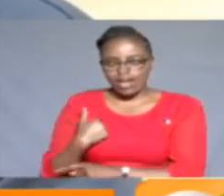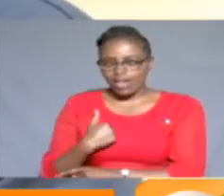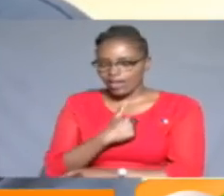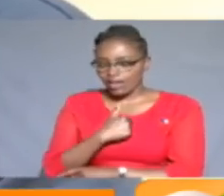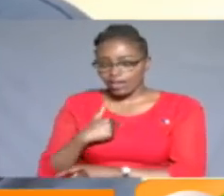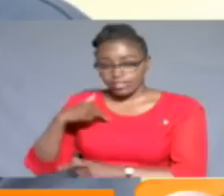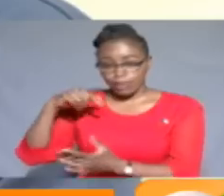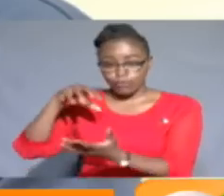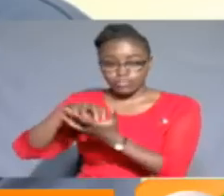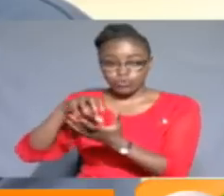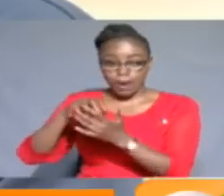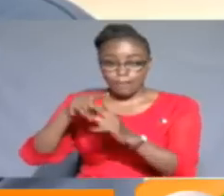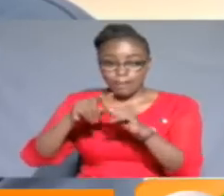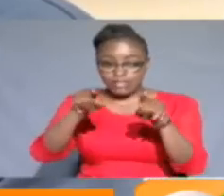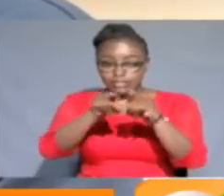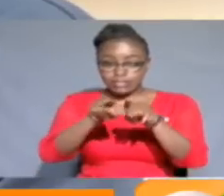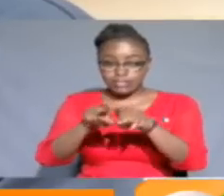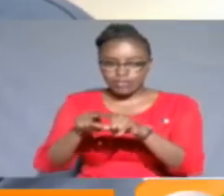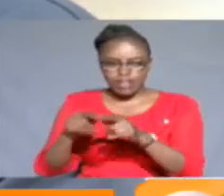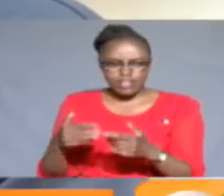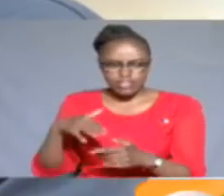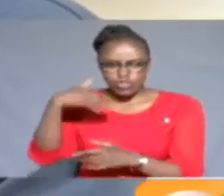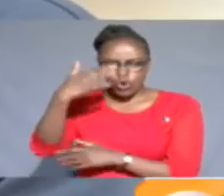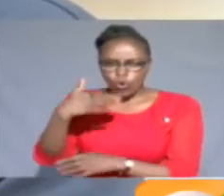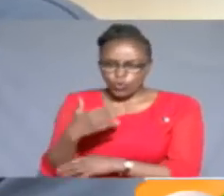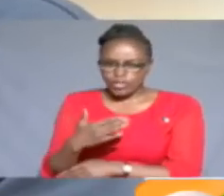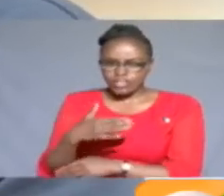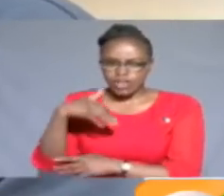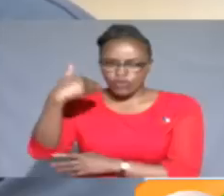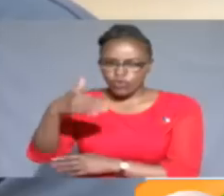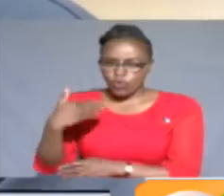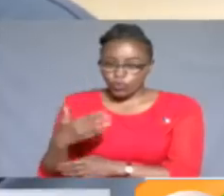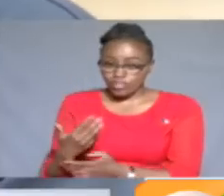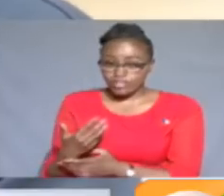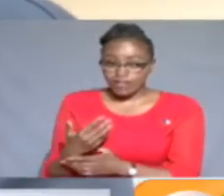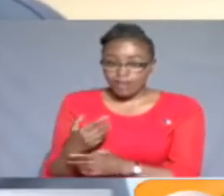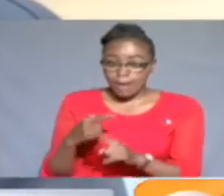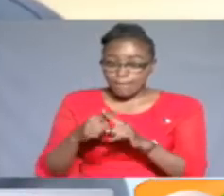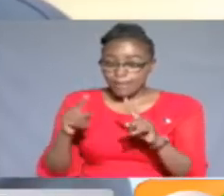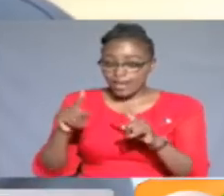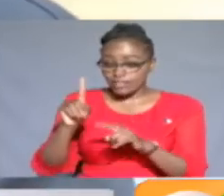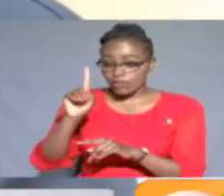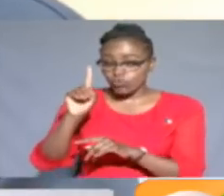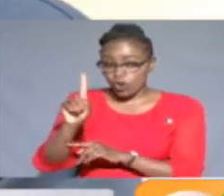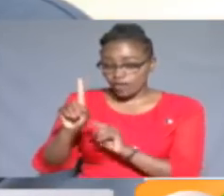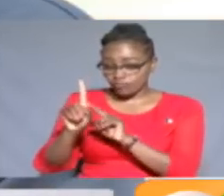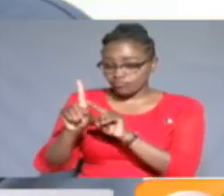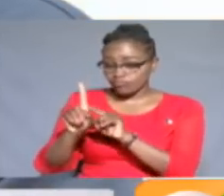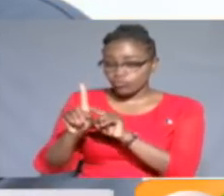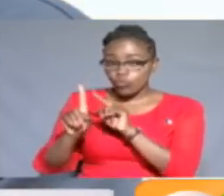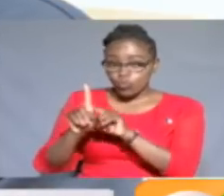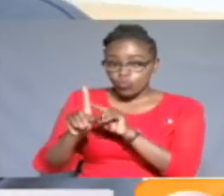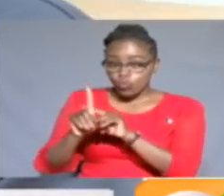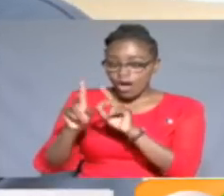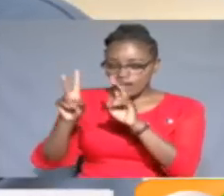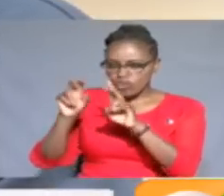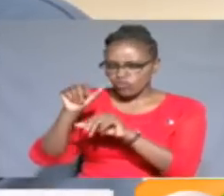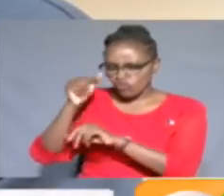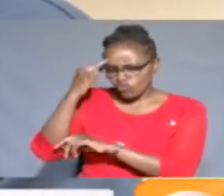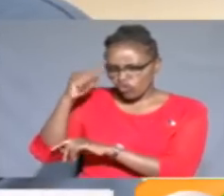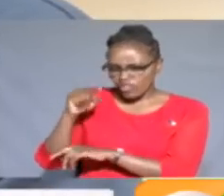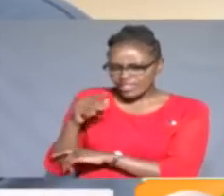situation. But time is always of essence. It's always of the essence. Yeah. But one of the contributing factors to